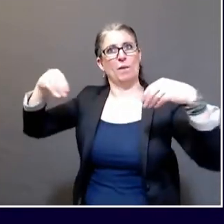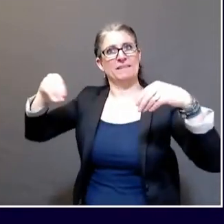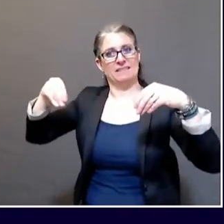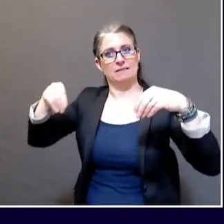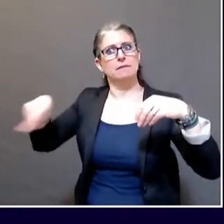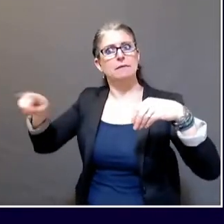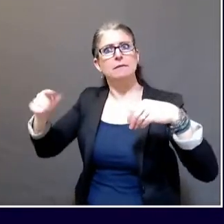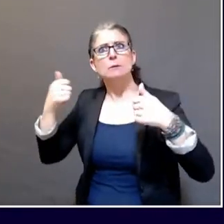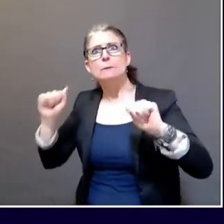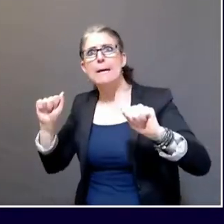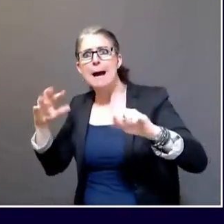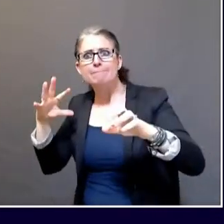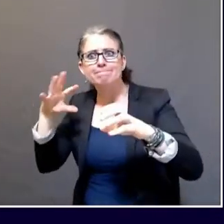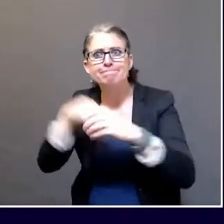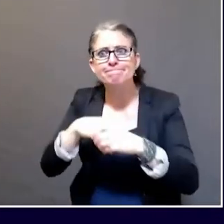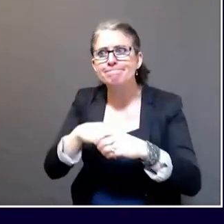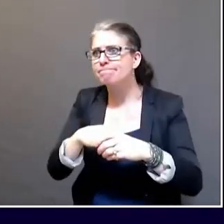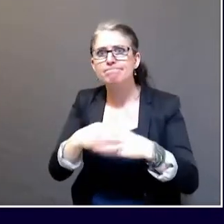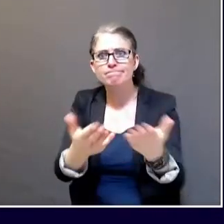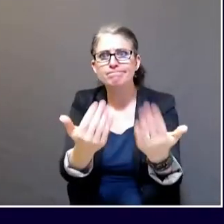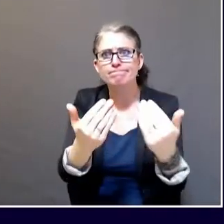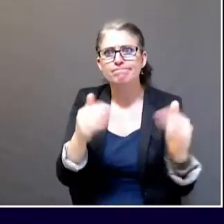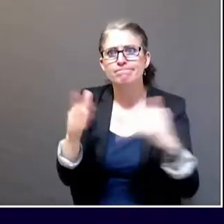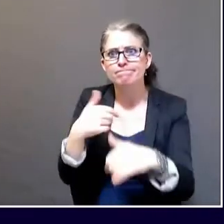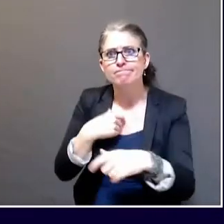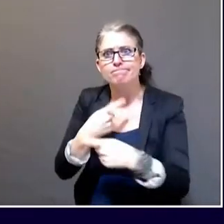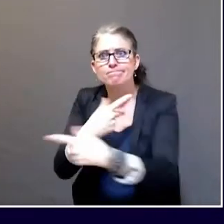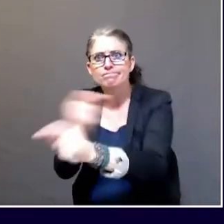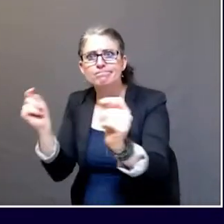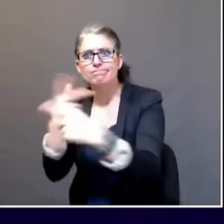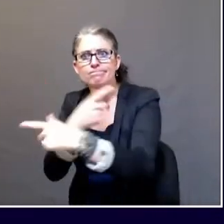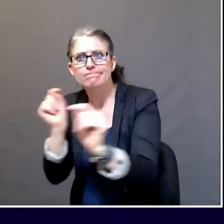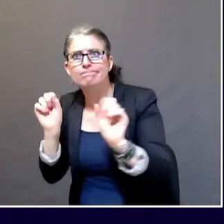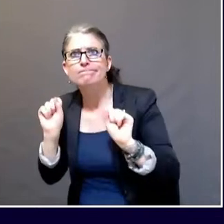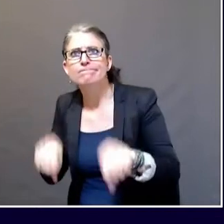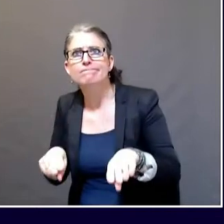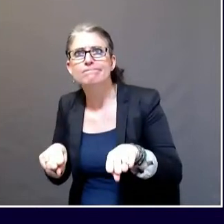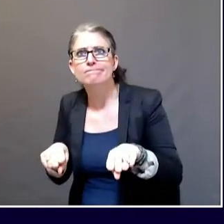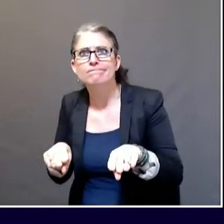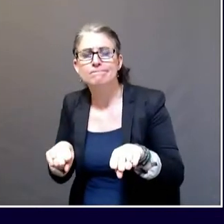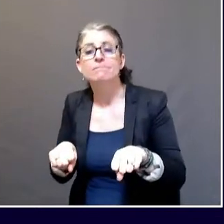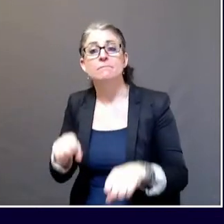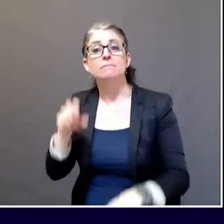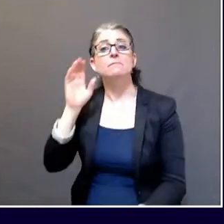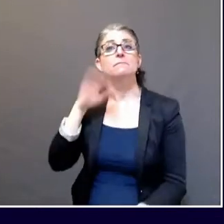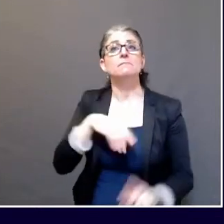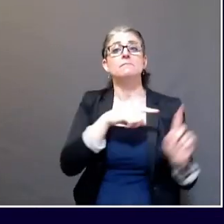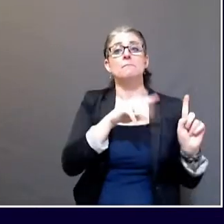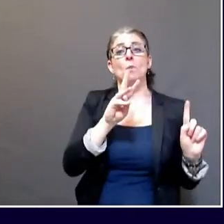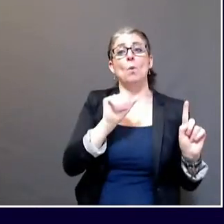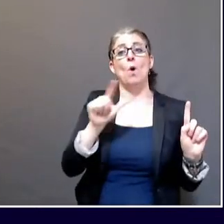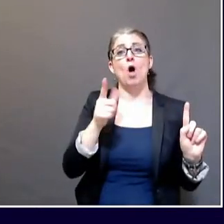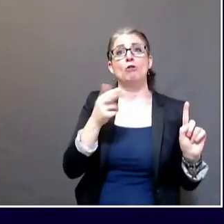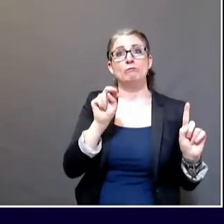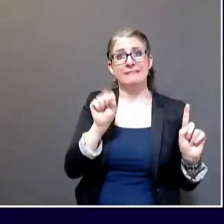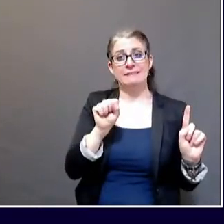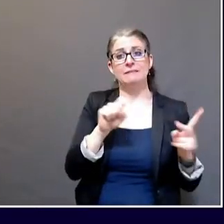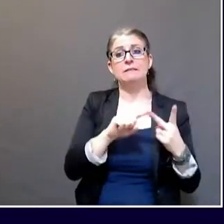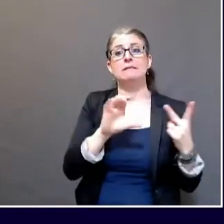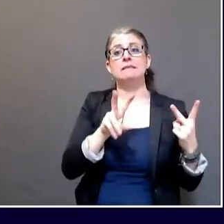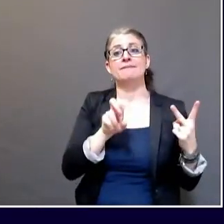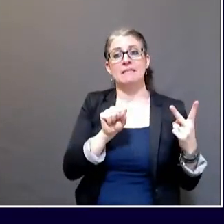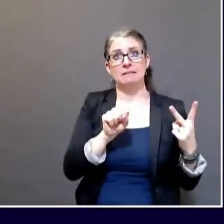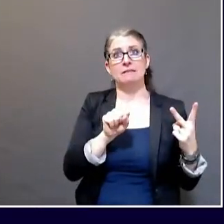in Maine to join in those efforts outside of Rite Aid and Walgreens? And if so, what would that timeline look like? Yes. So, Connor, we